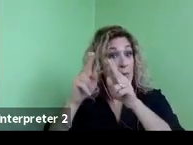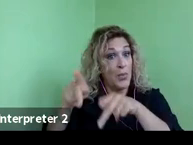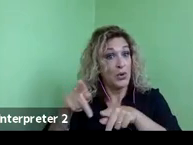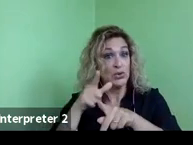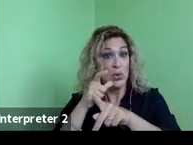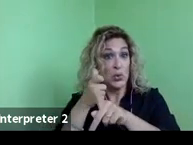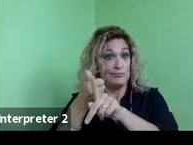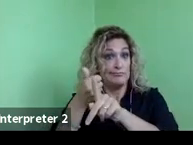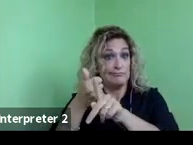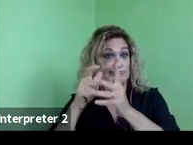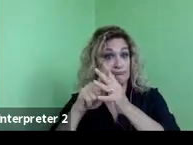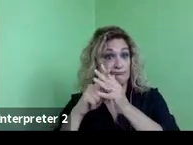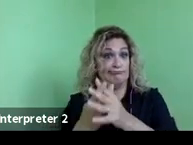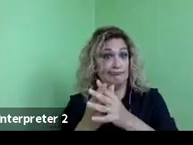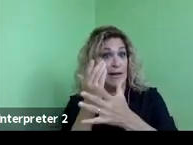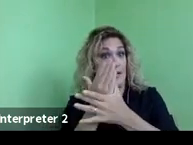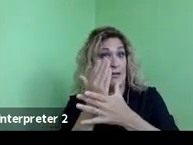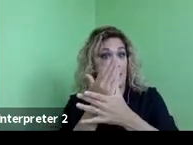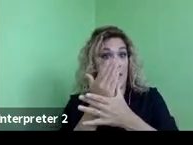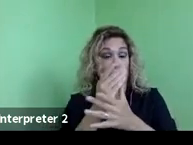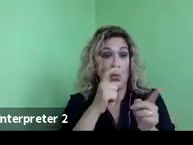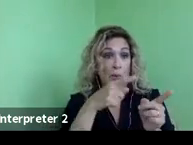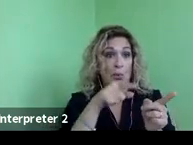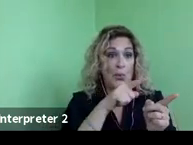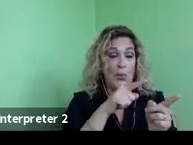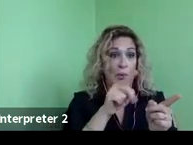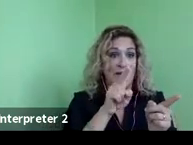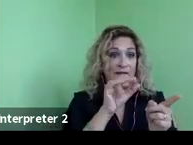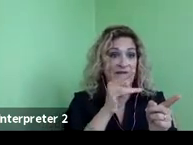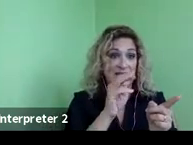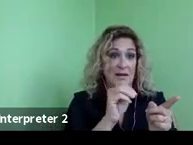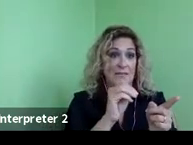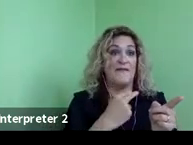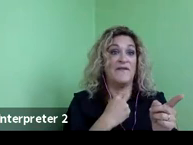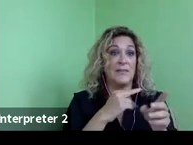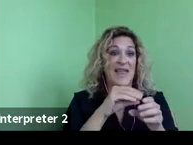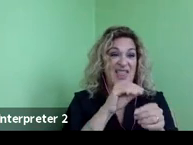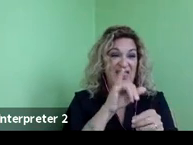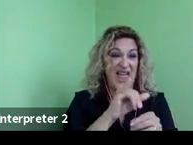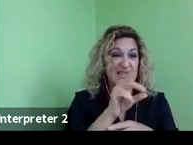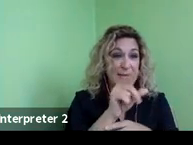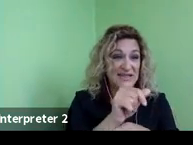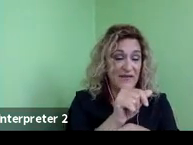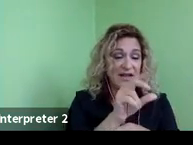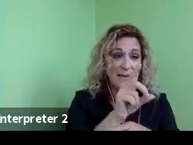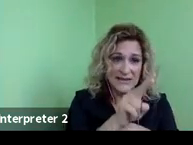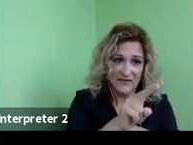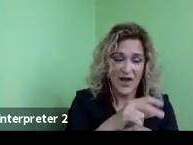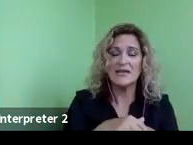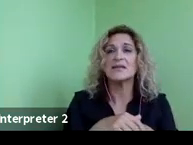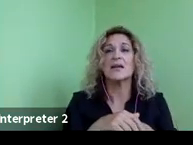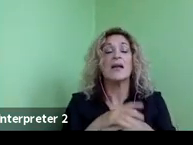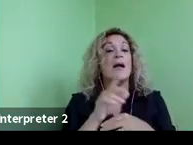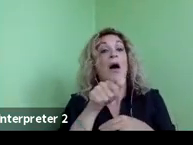easily identify a victim in the context of domestic violence. A combination of demographic data